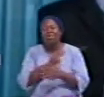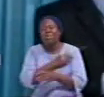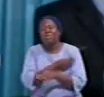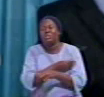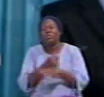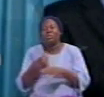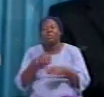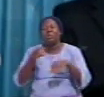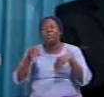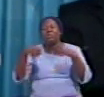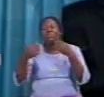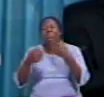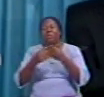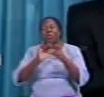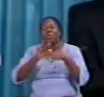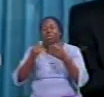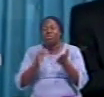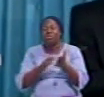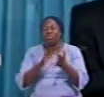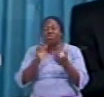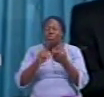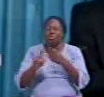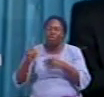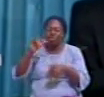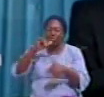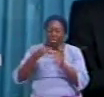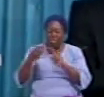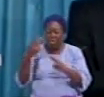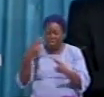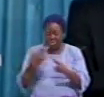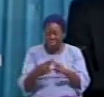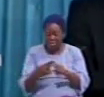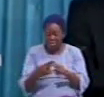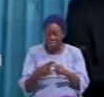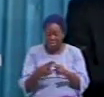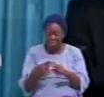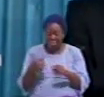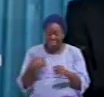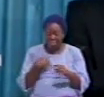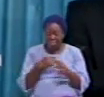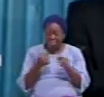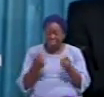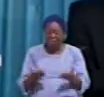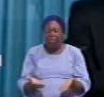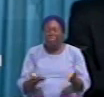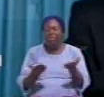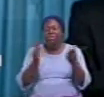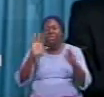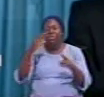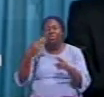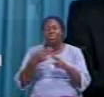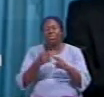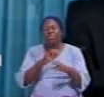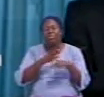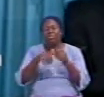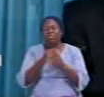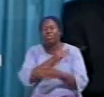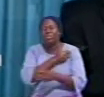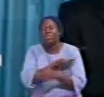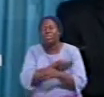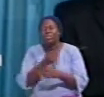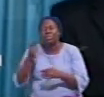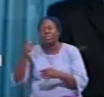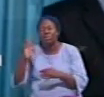return the glory to you in Jesus' name. We want to magnify your name, Almighty God,